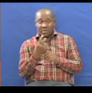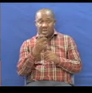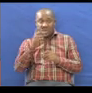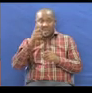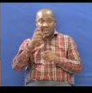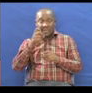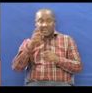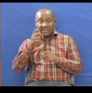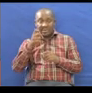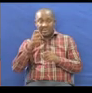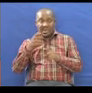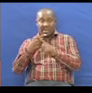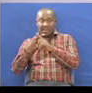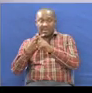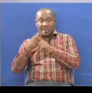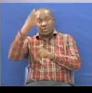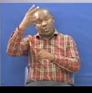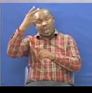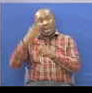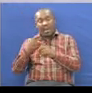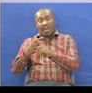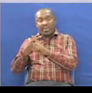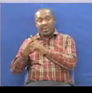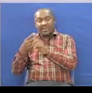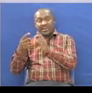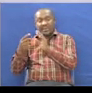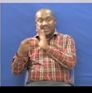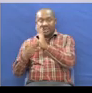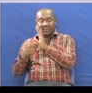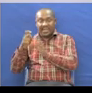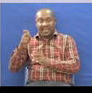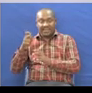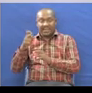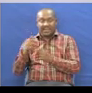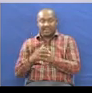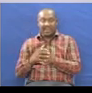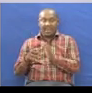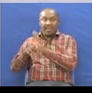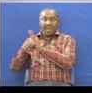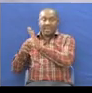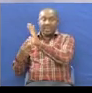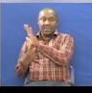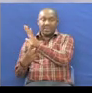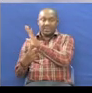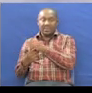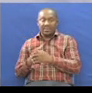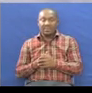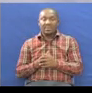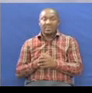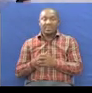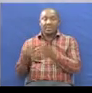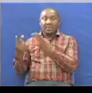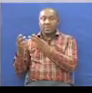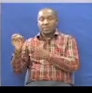plus 7x, negative 2x square plus 7x minus 6